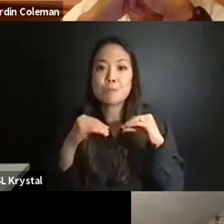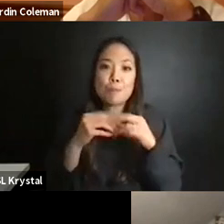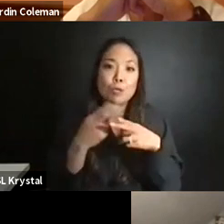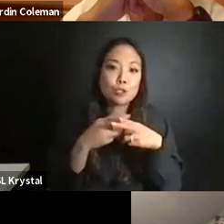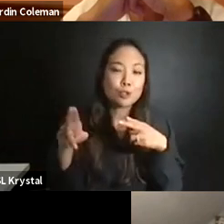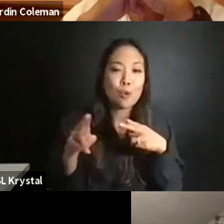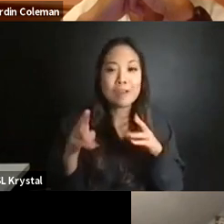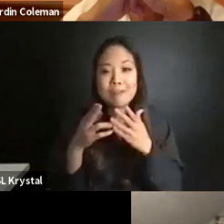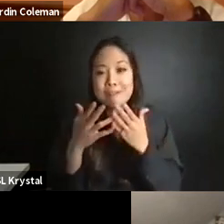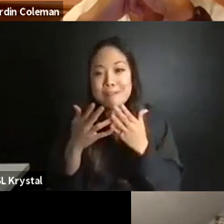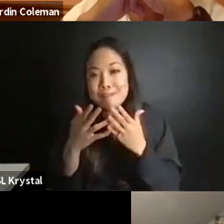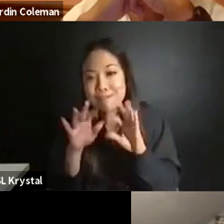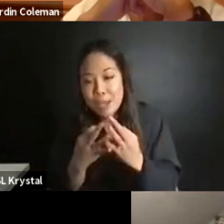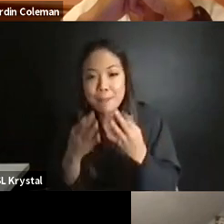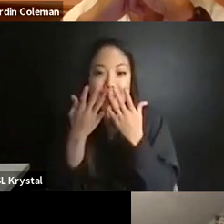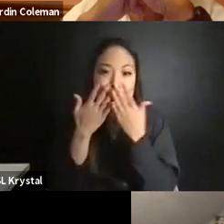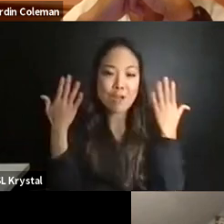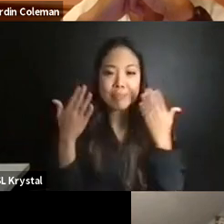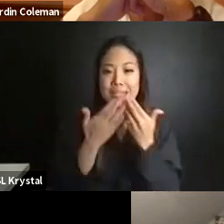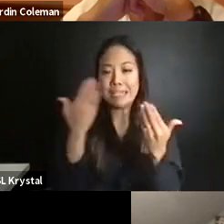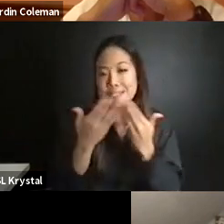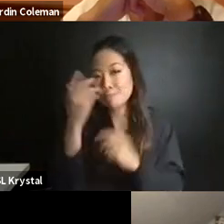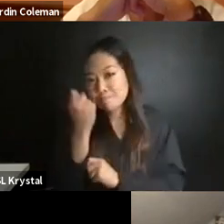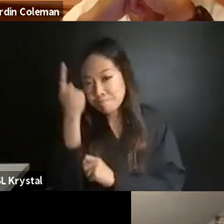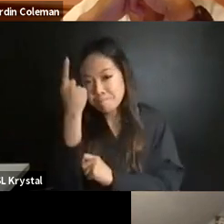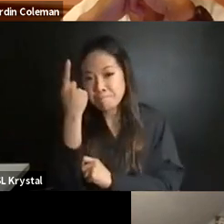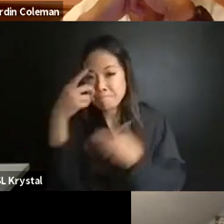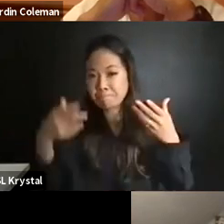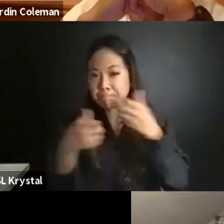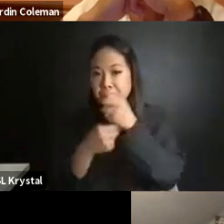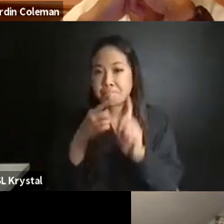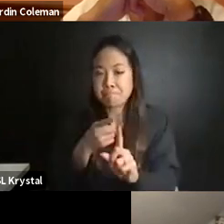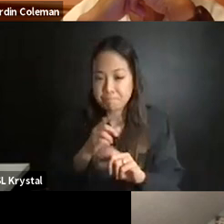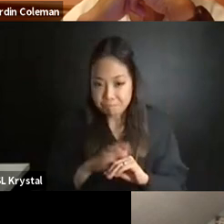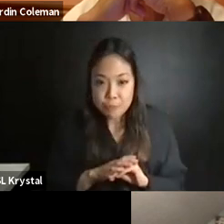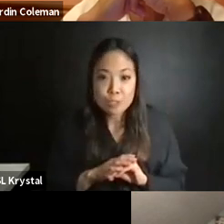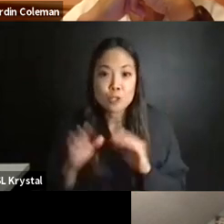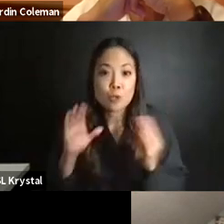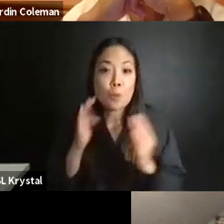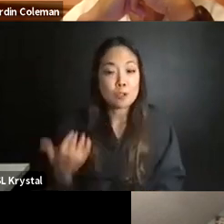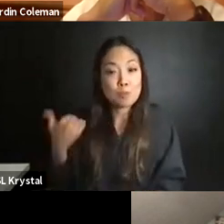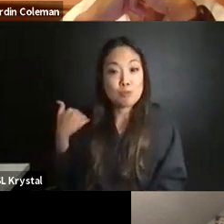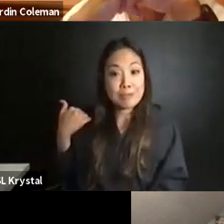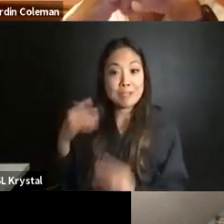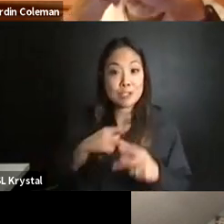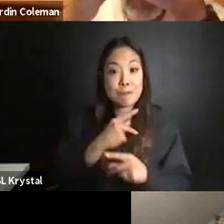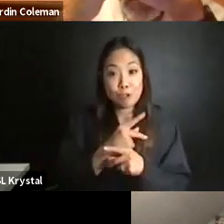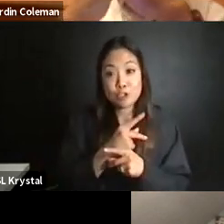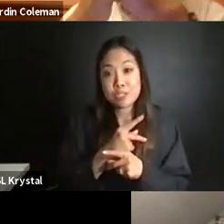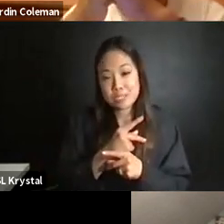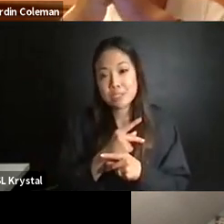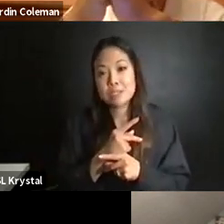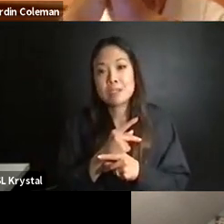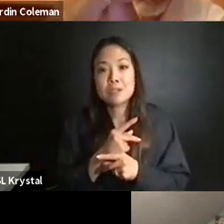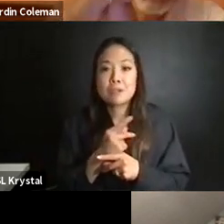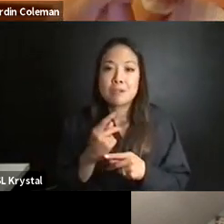use so you'll see that it's very much abbreviated from previous versions and what we've also done was removed a lot of the